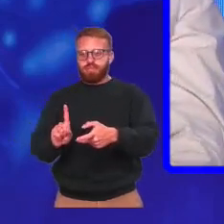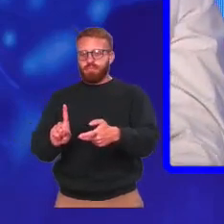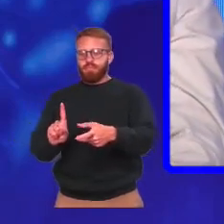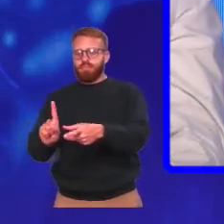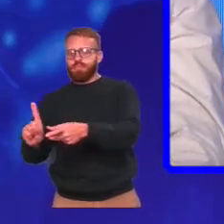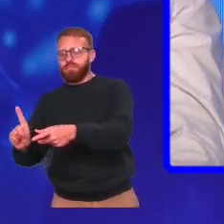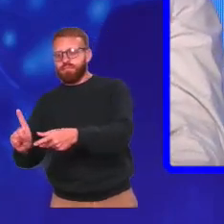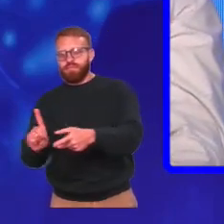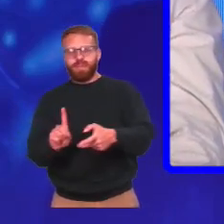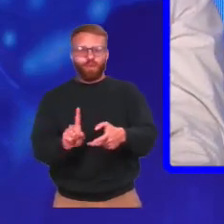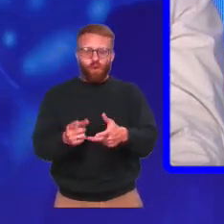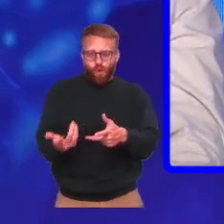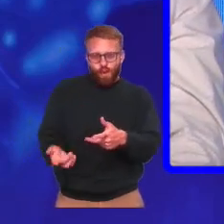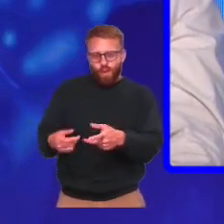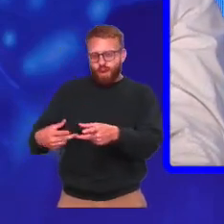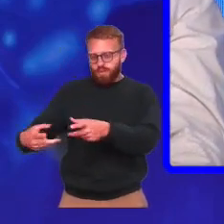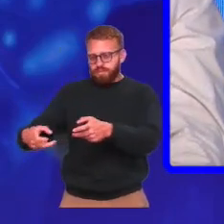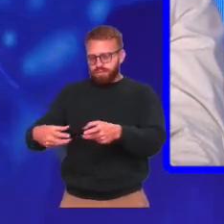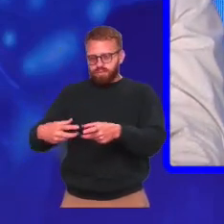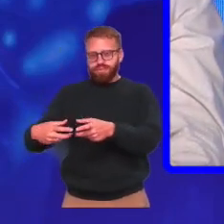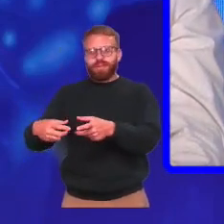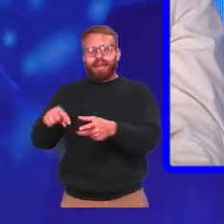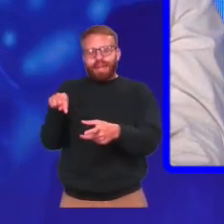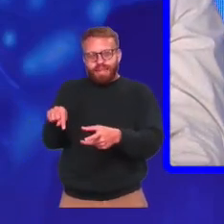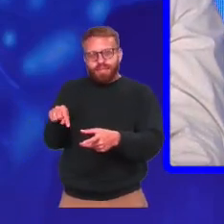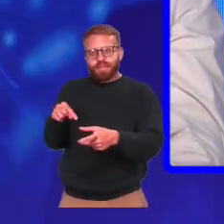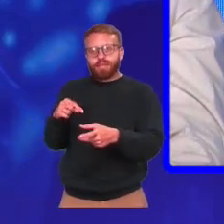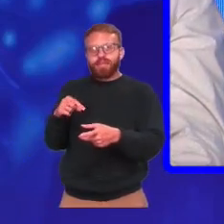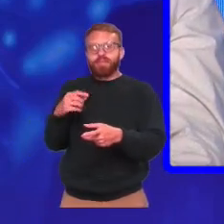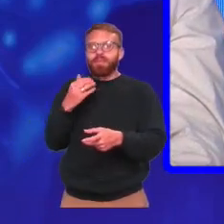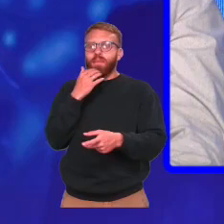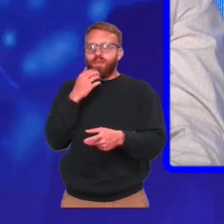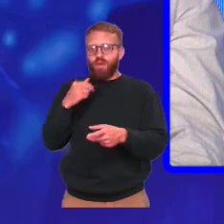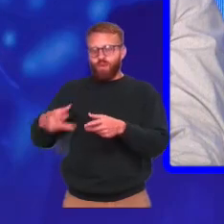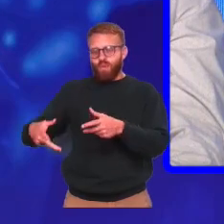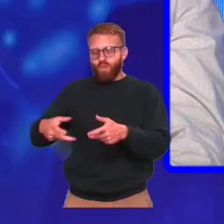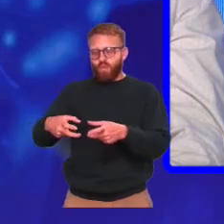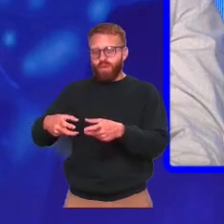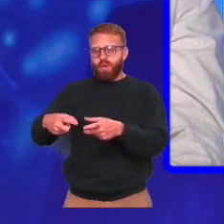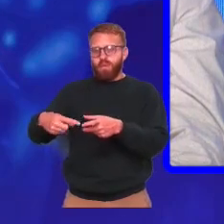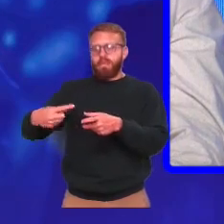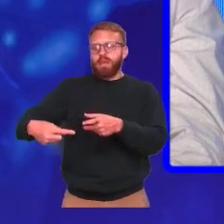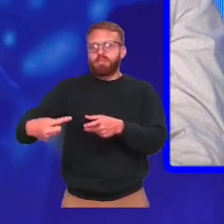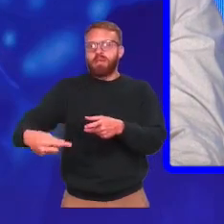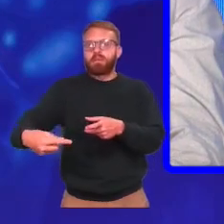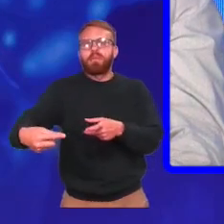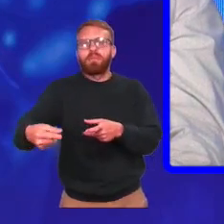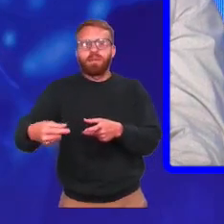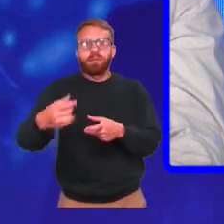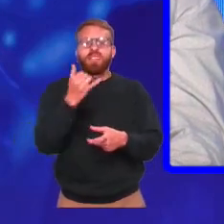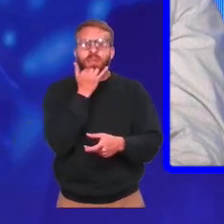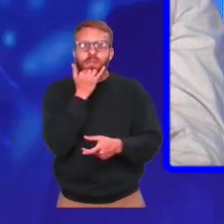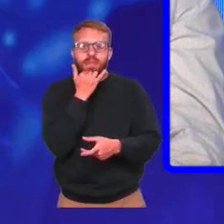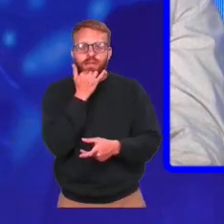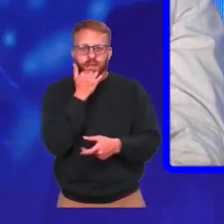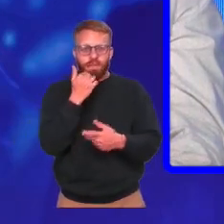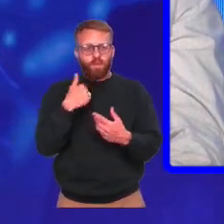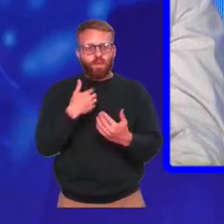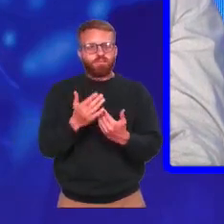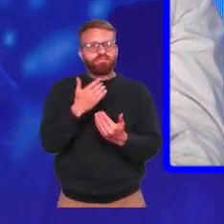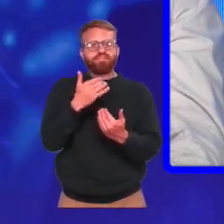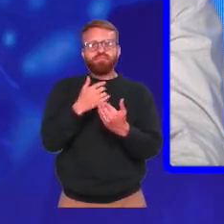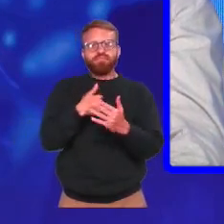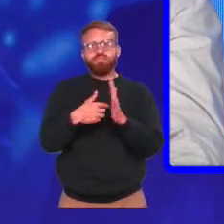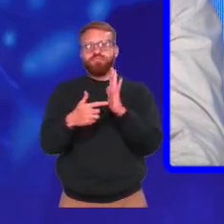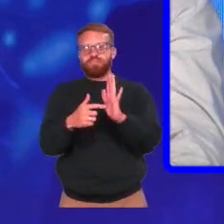is going to make me want to do the next thing, and how do I present that to you in a way that makes it easy enough to do that you want to keep doing